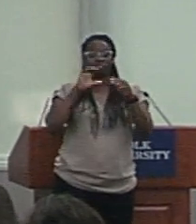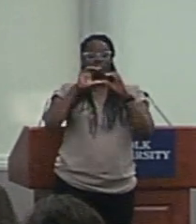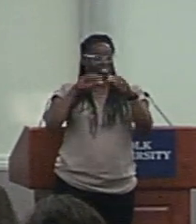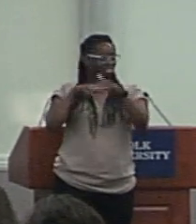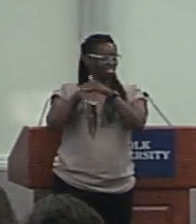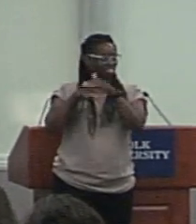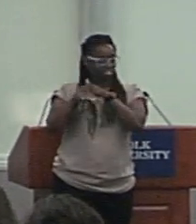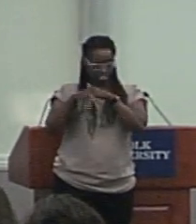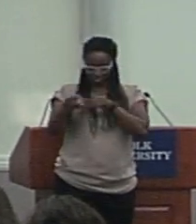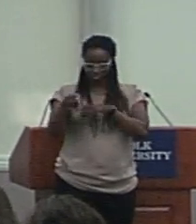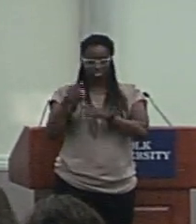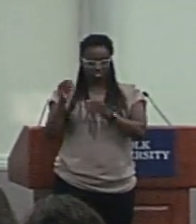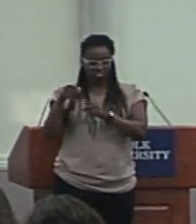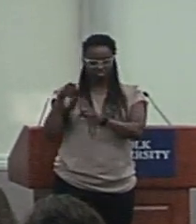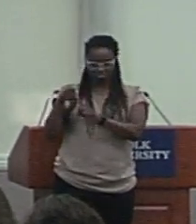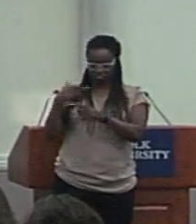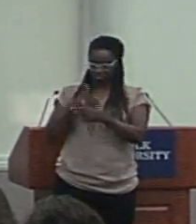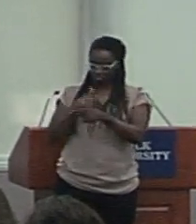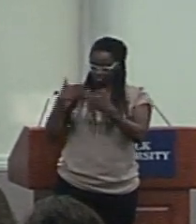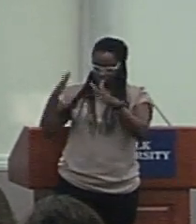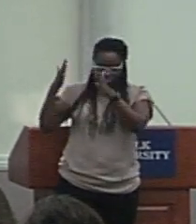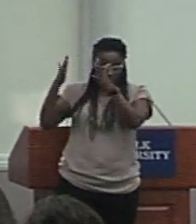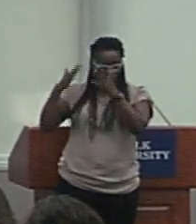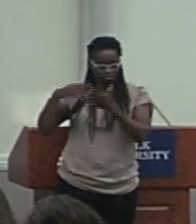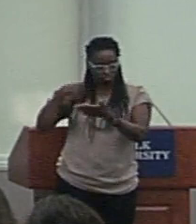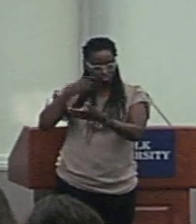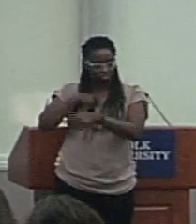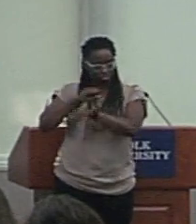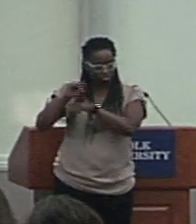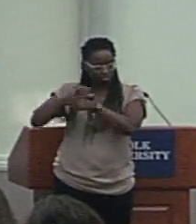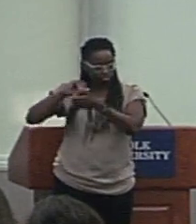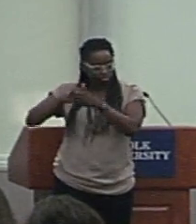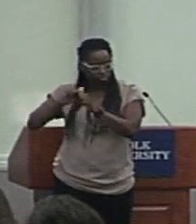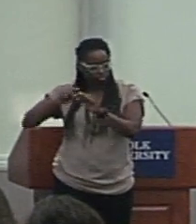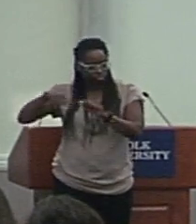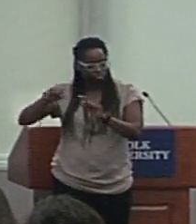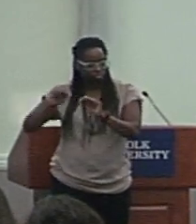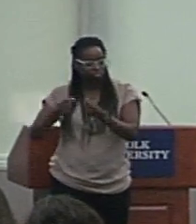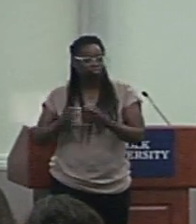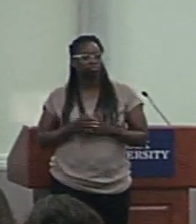them. And new city policy is to